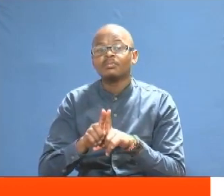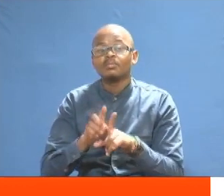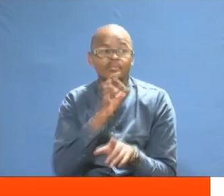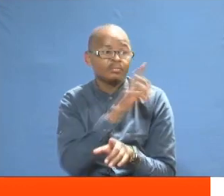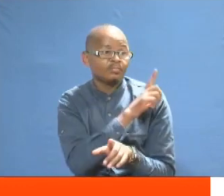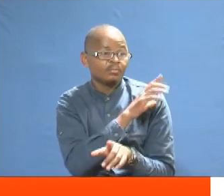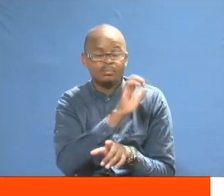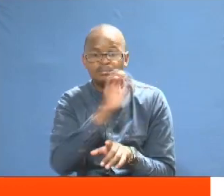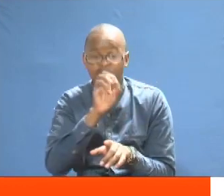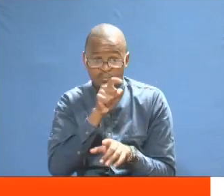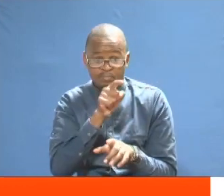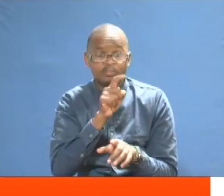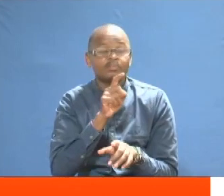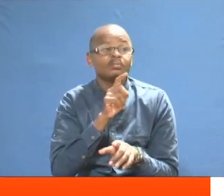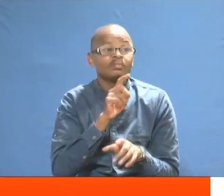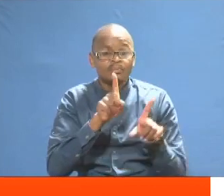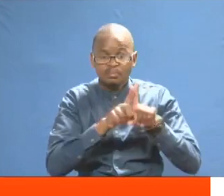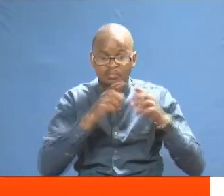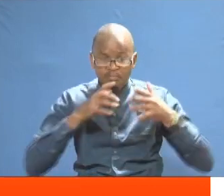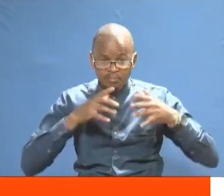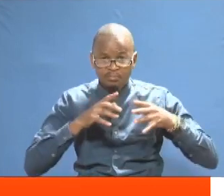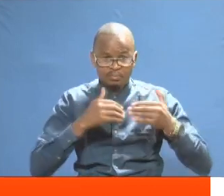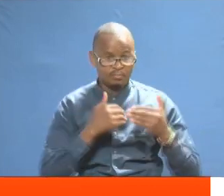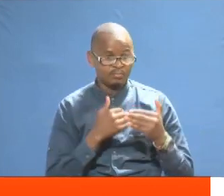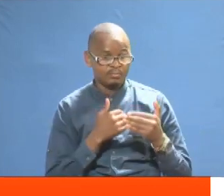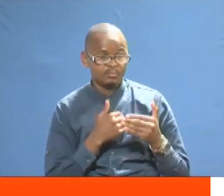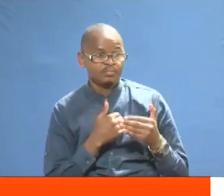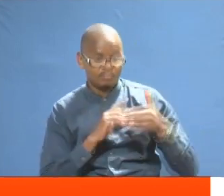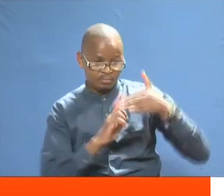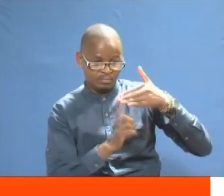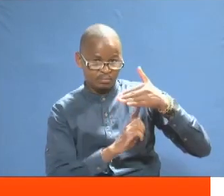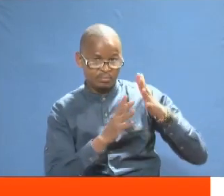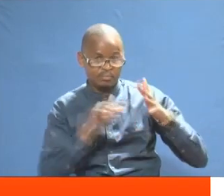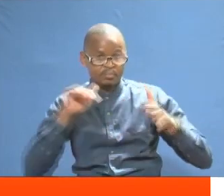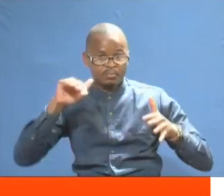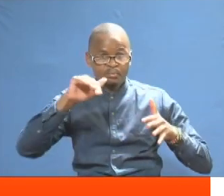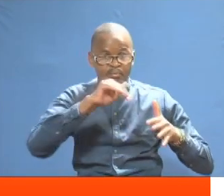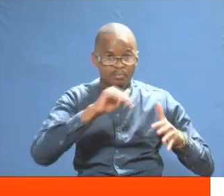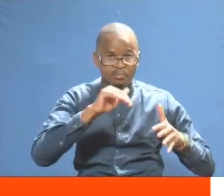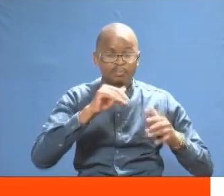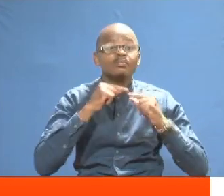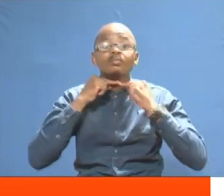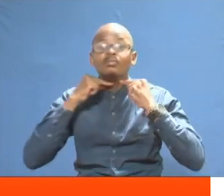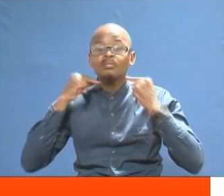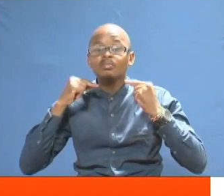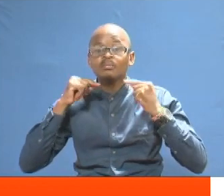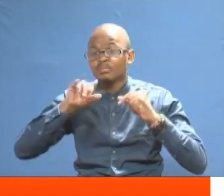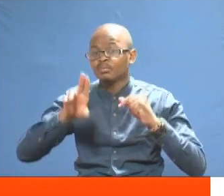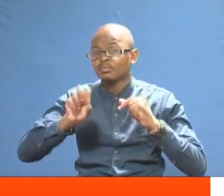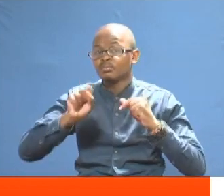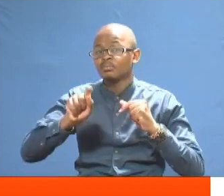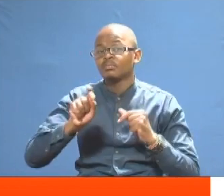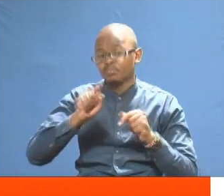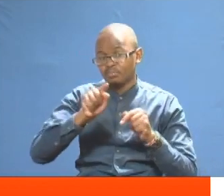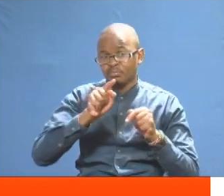unfortunate, because these are the same people. Even you had even the Minister of Environment calling him a clerk, just an ordinary clerk.